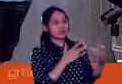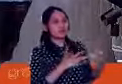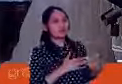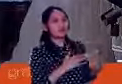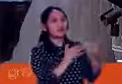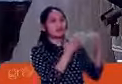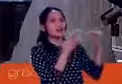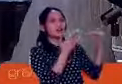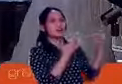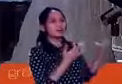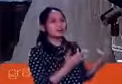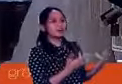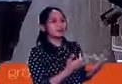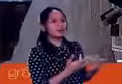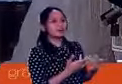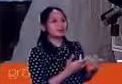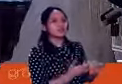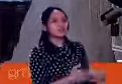Within my